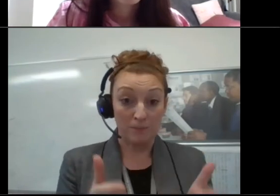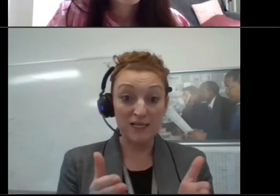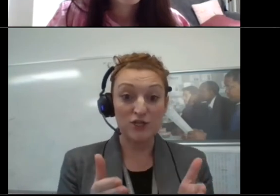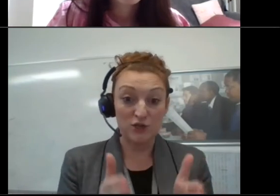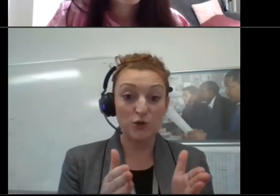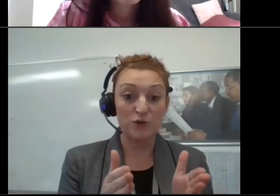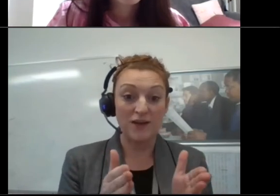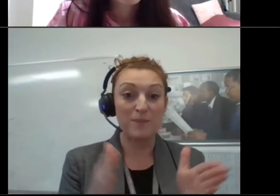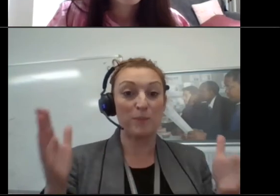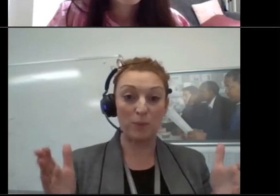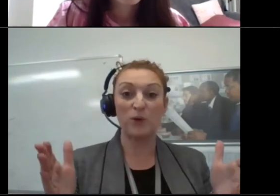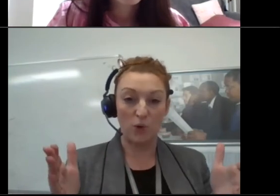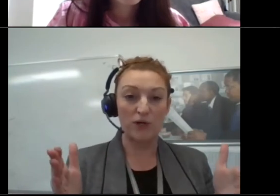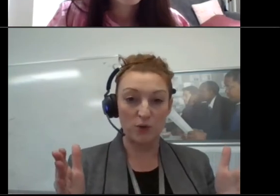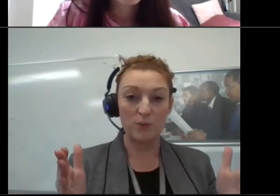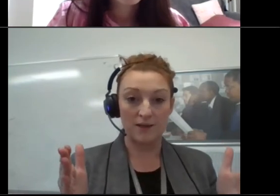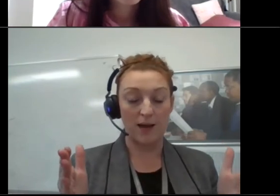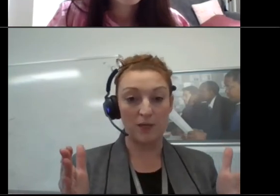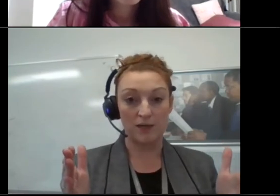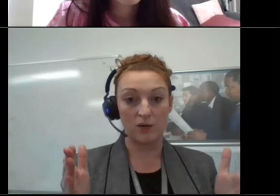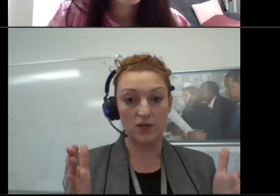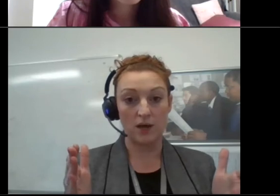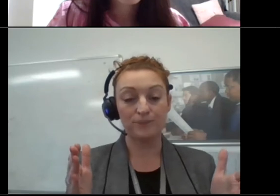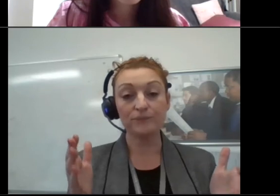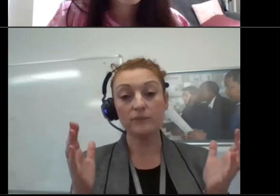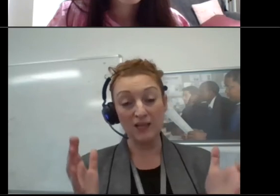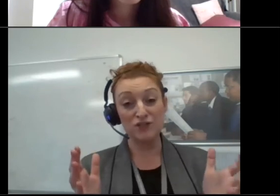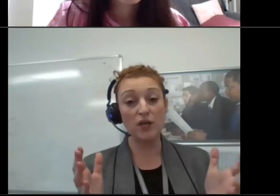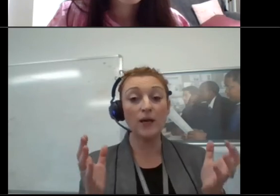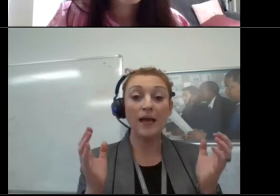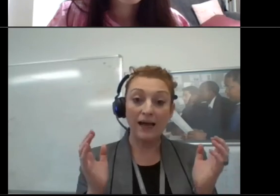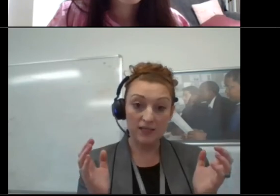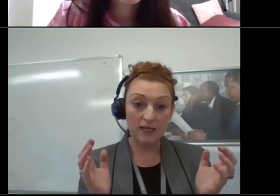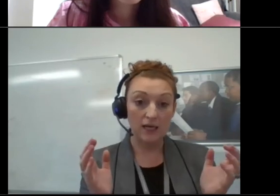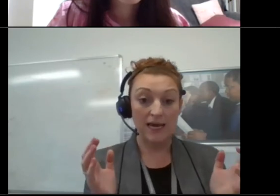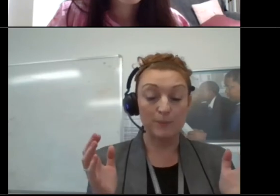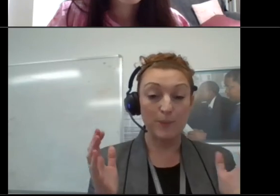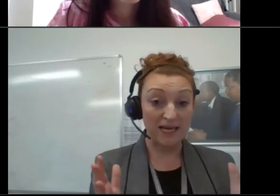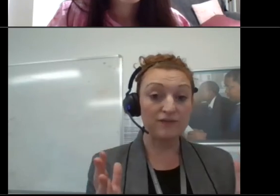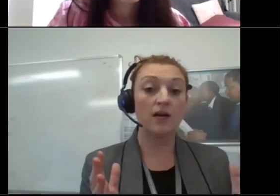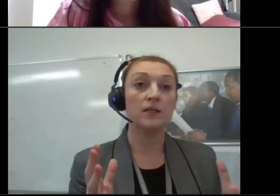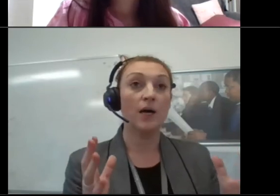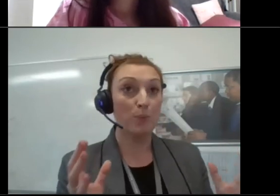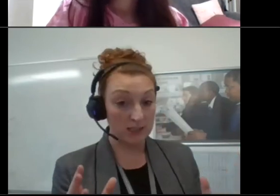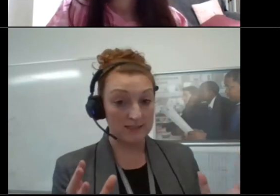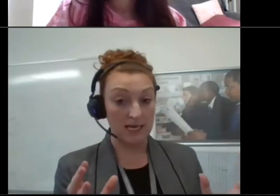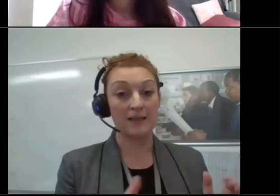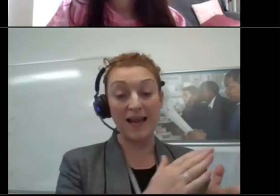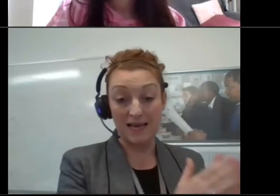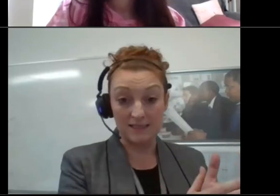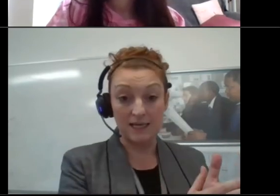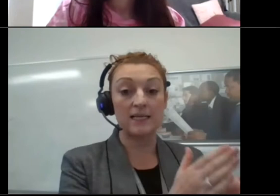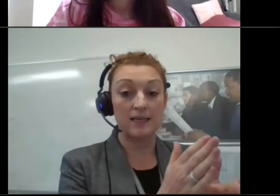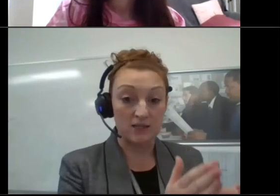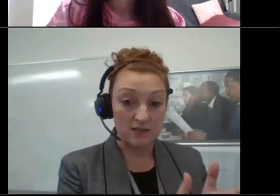loans. Manage it in the short term, but we're not quite sure what's going to happen in the long term. And so having a behaviour